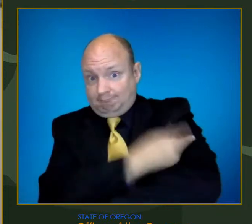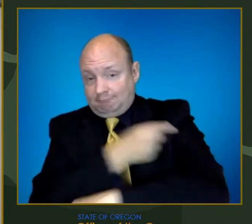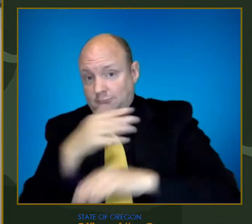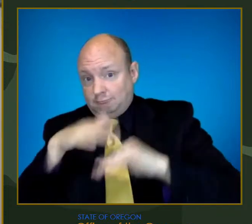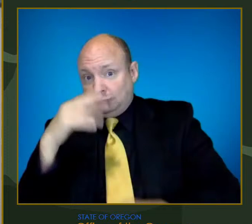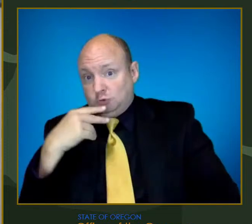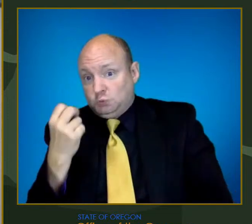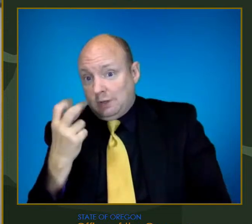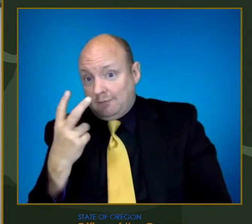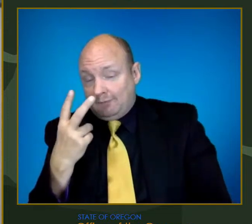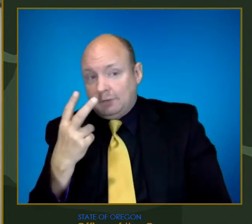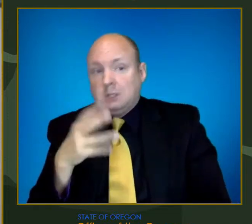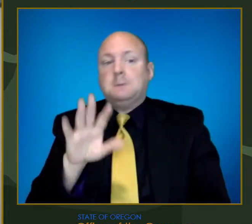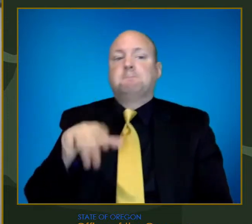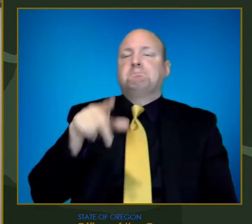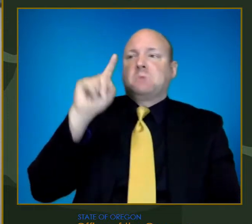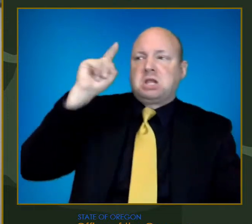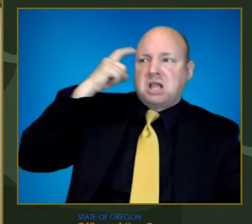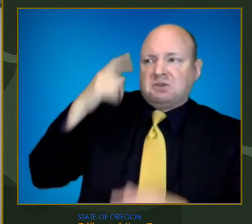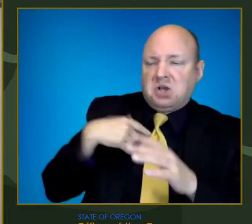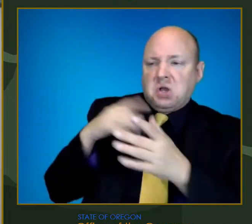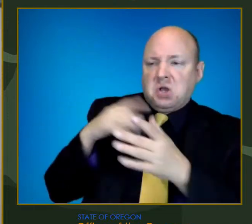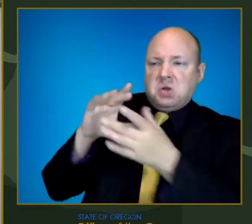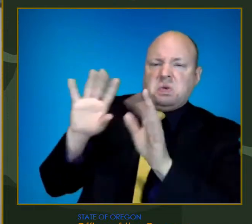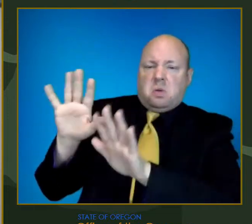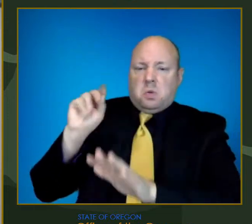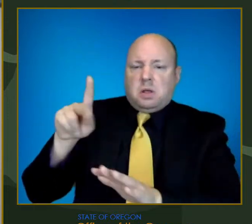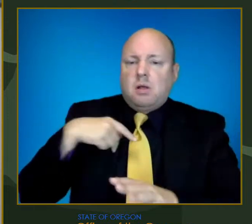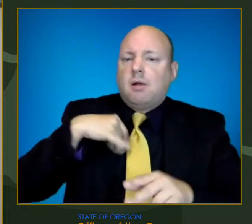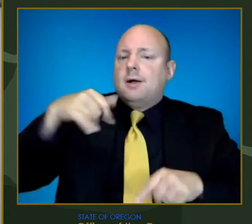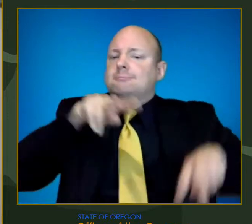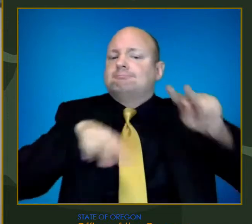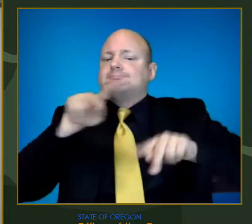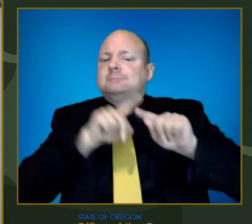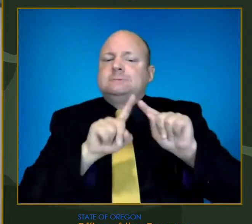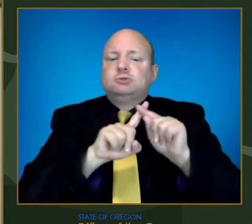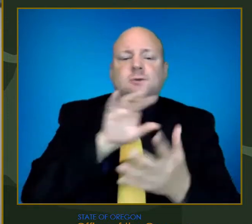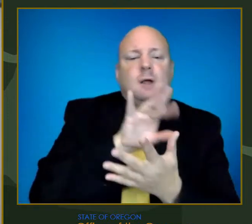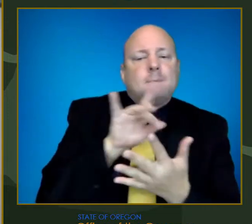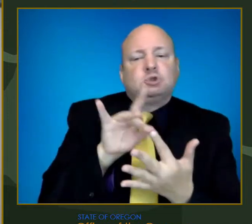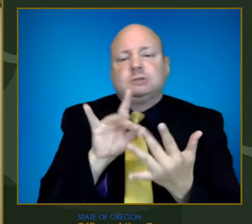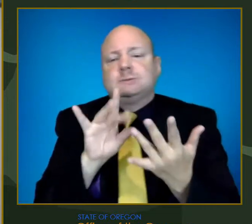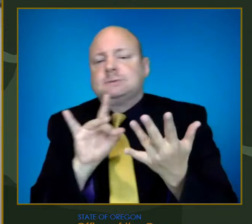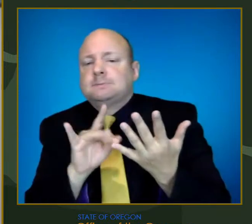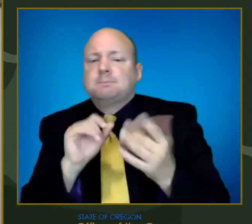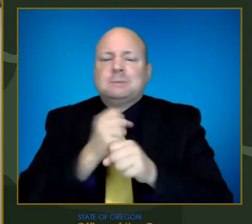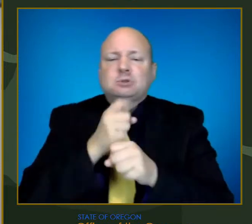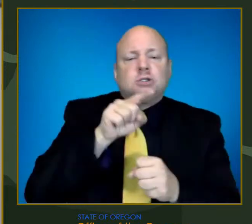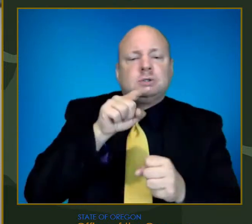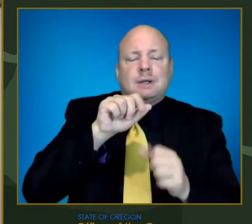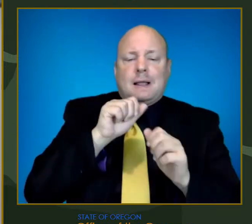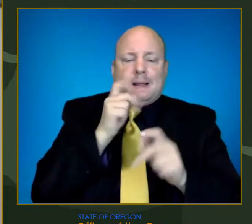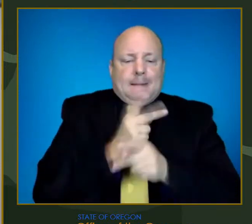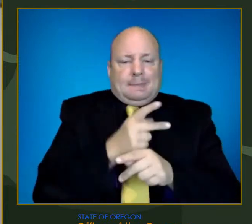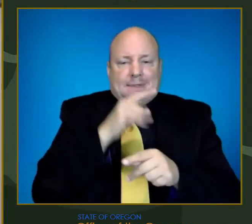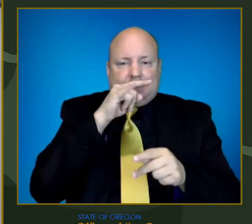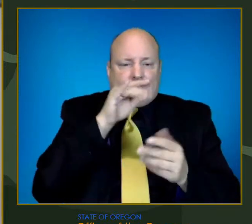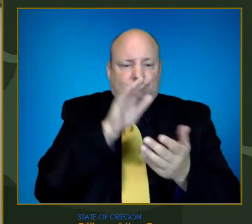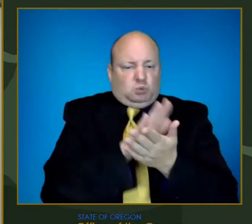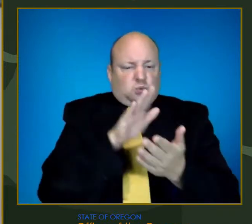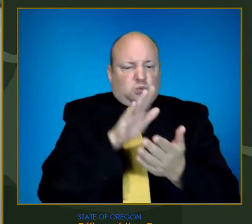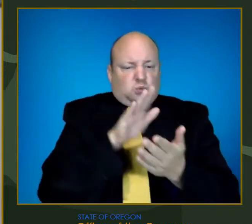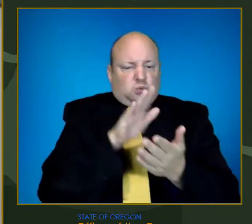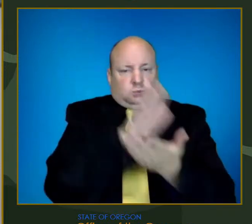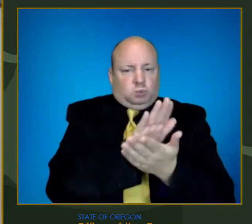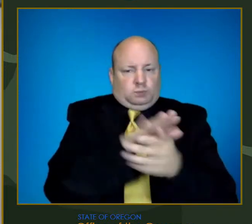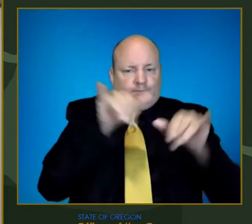to make sure that our kids are able to be in the classroom full time and to limit disruptions.